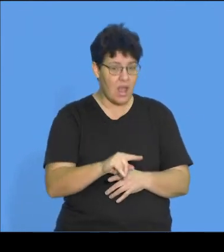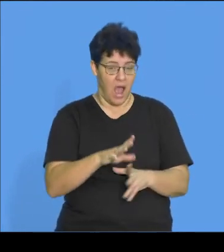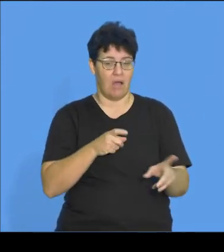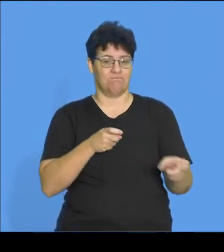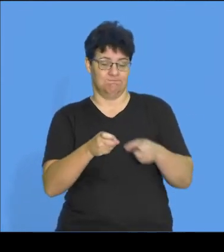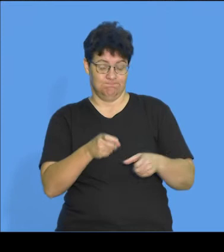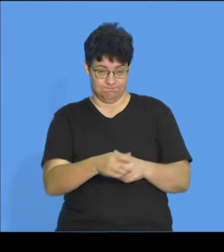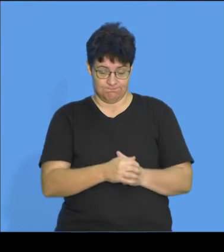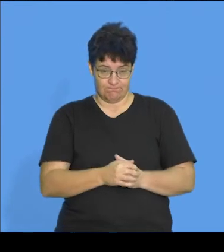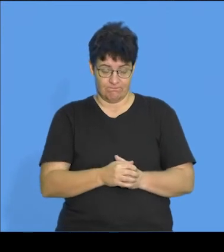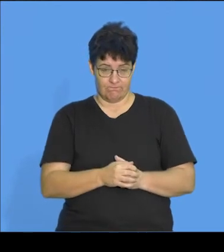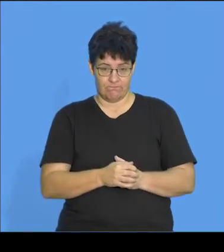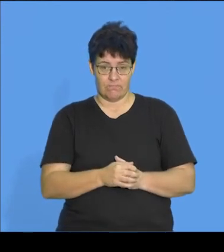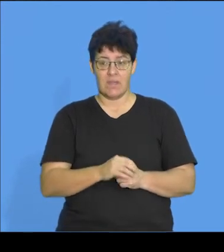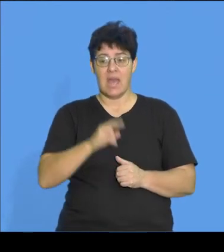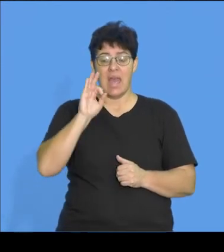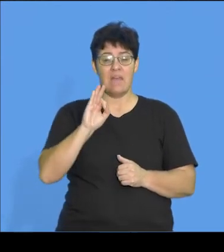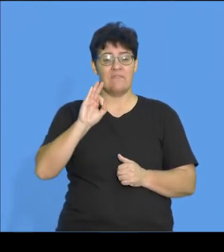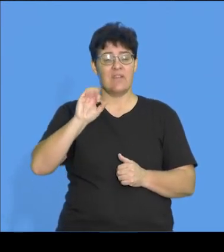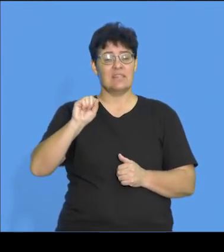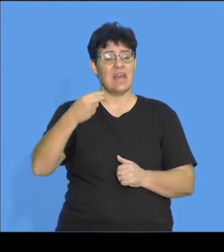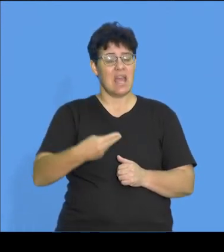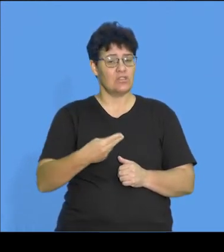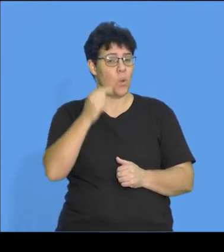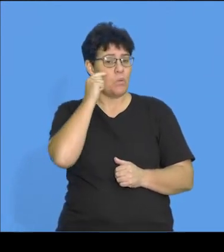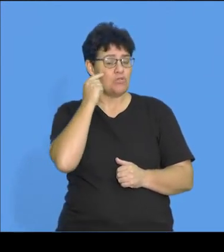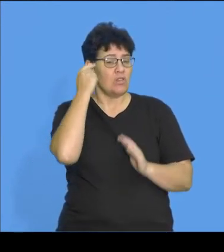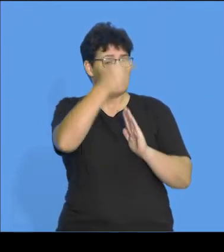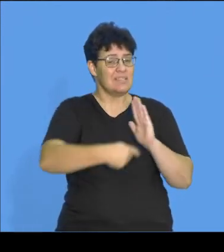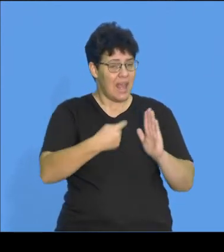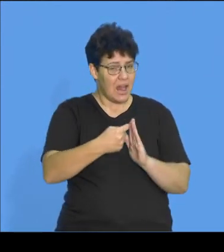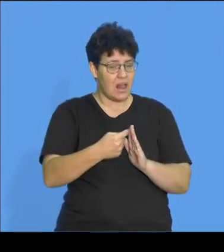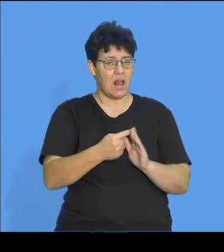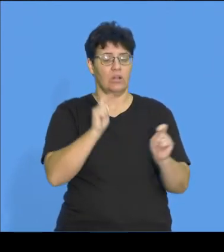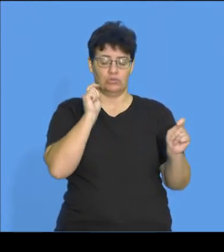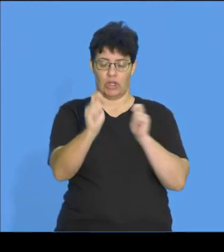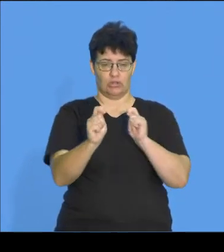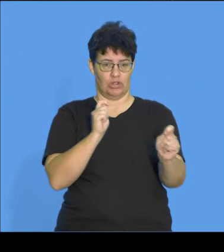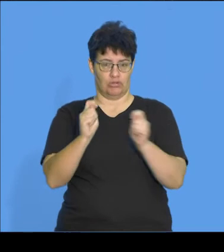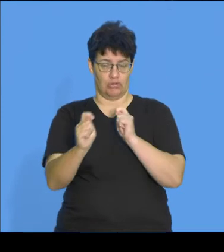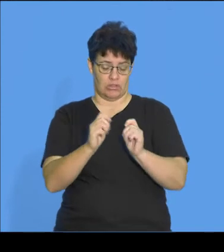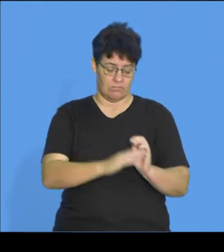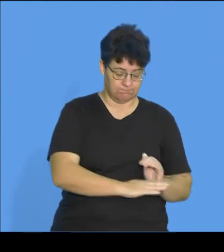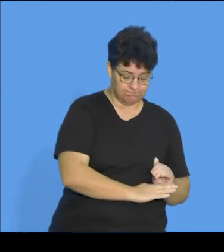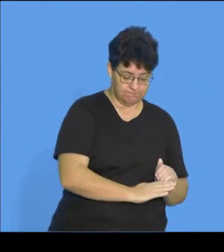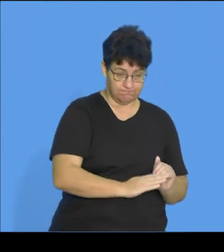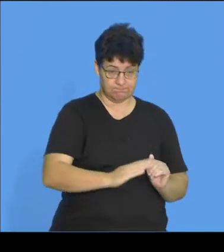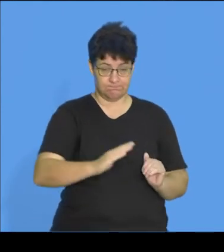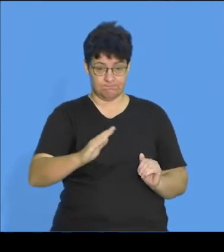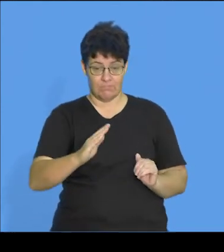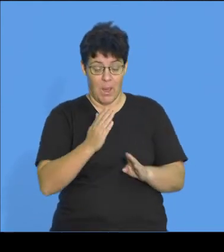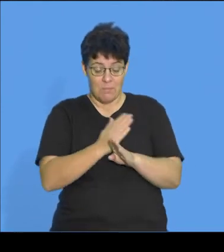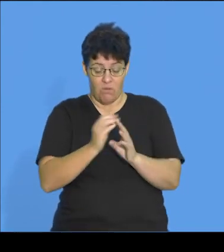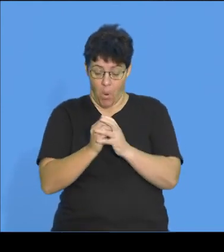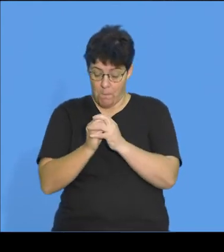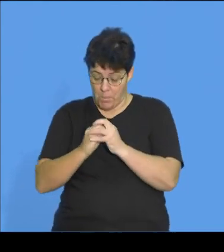FSH levels in the woman change throughout the menstrual cycle, with the highest level happening just before the egg is